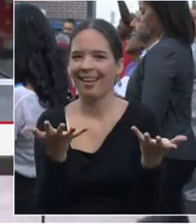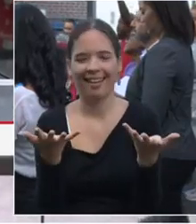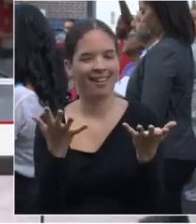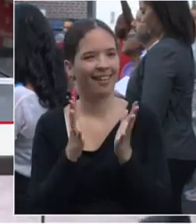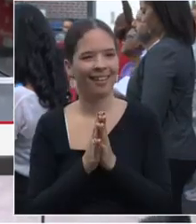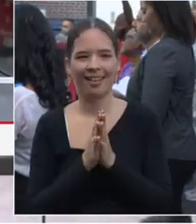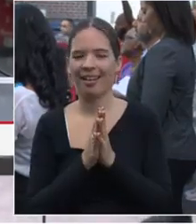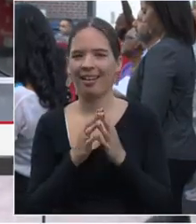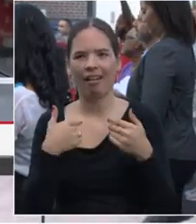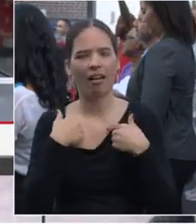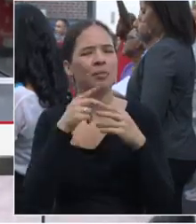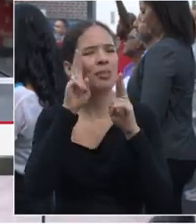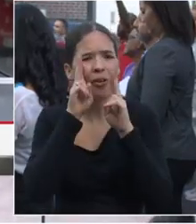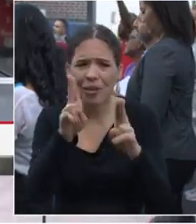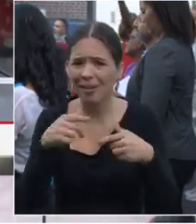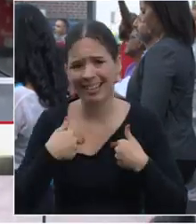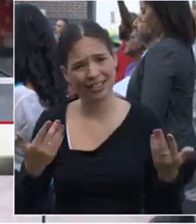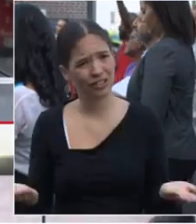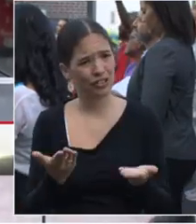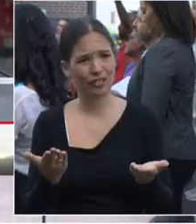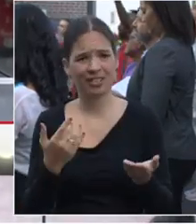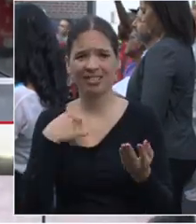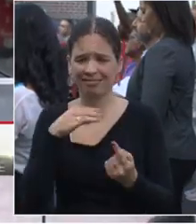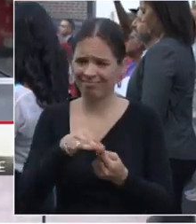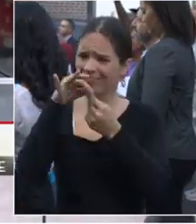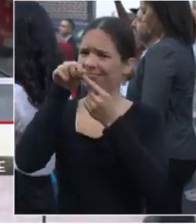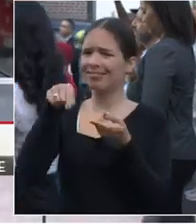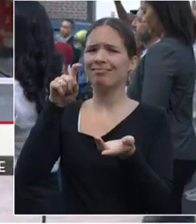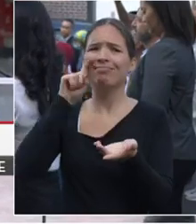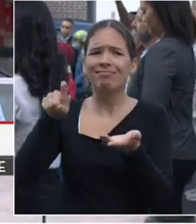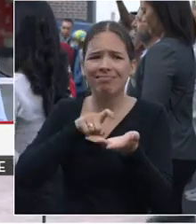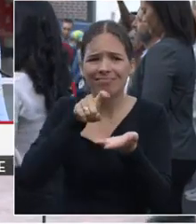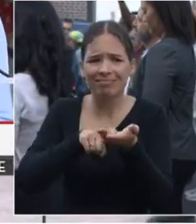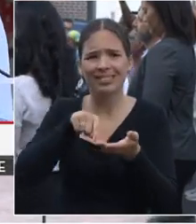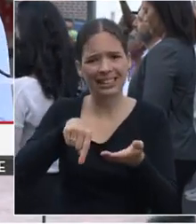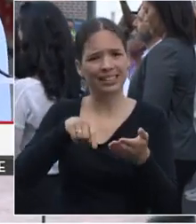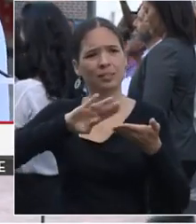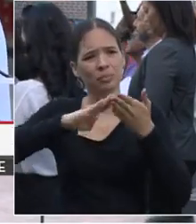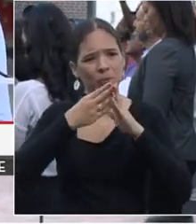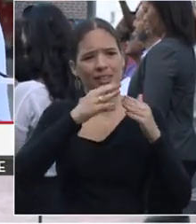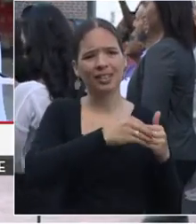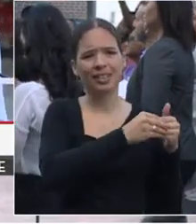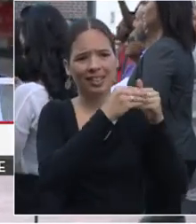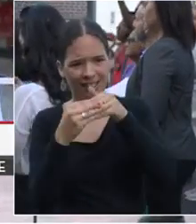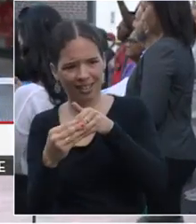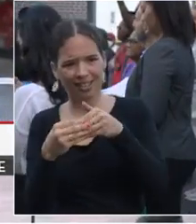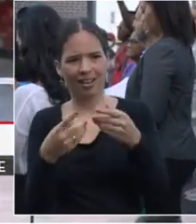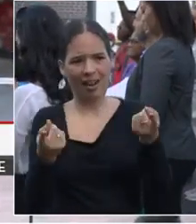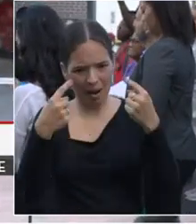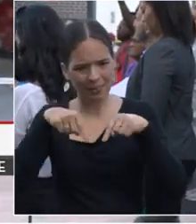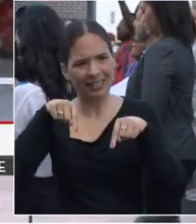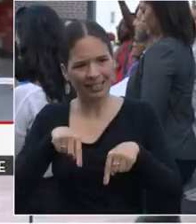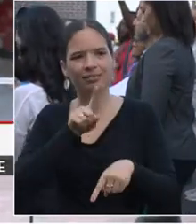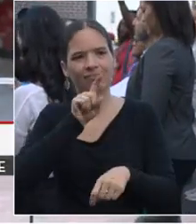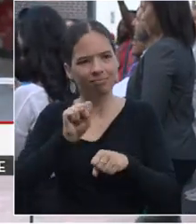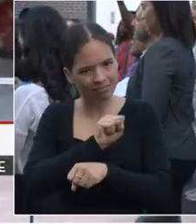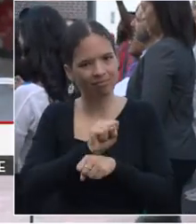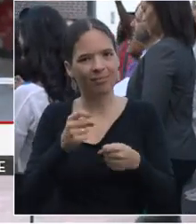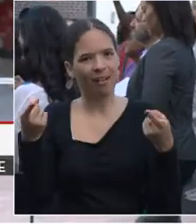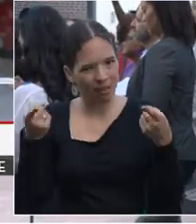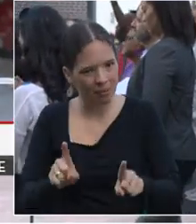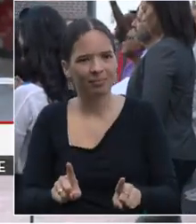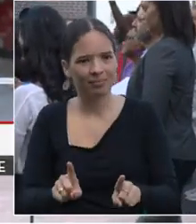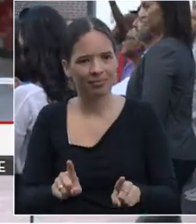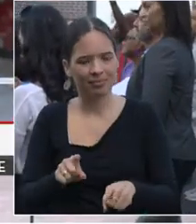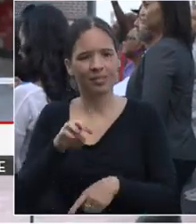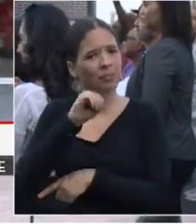We want to give a special recognition to the community leaders who came out and helped make this possible. Mayor Muriel